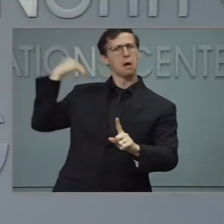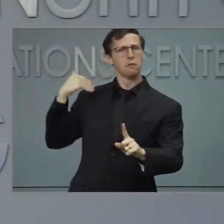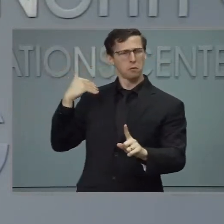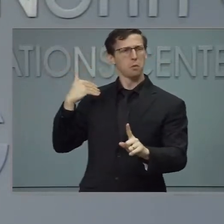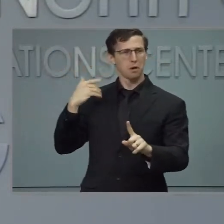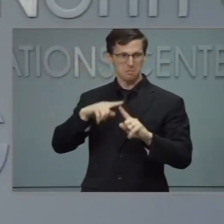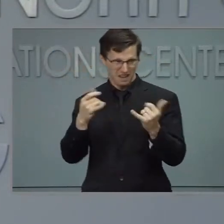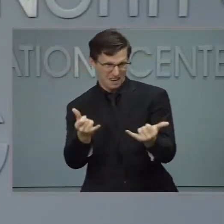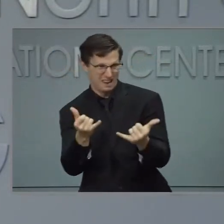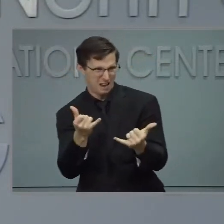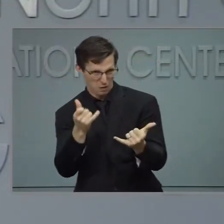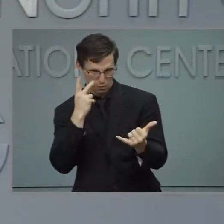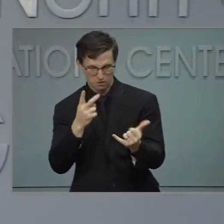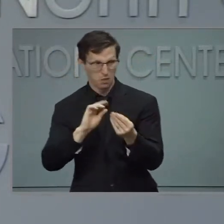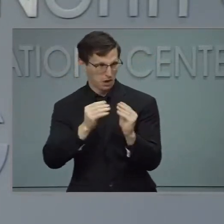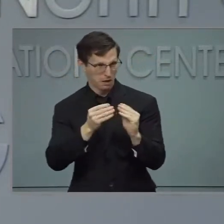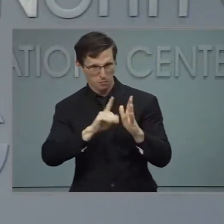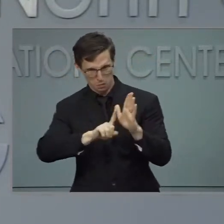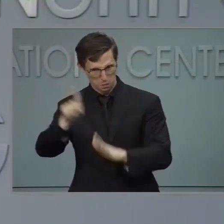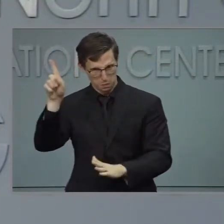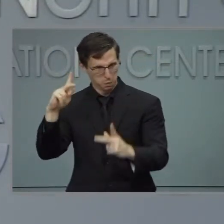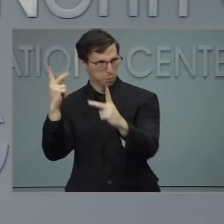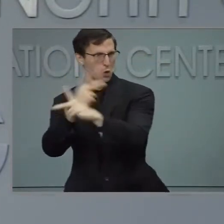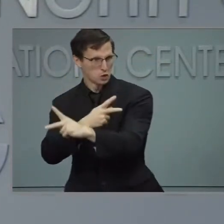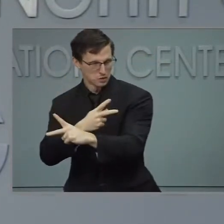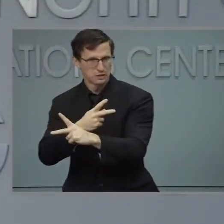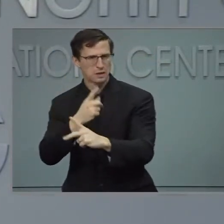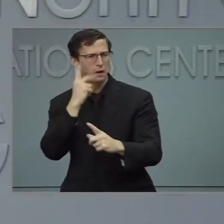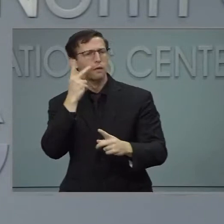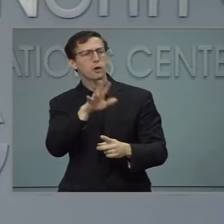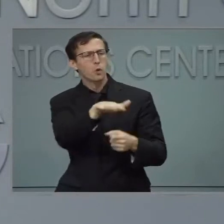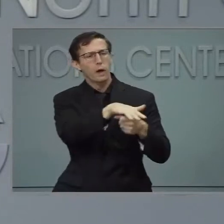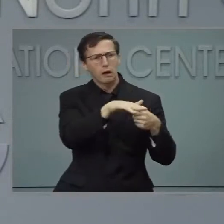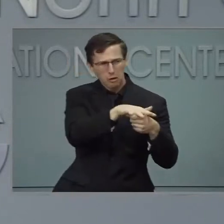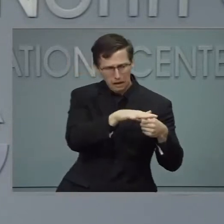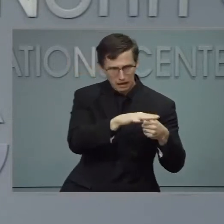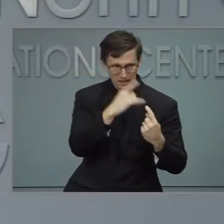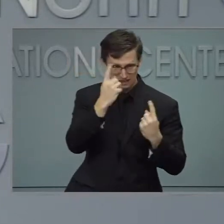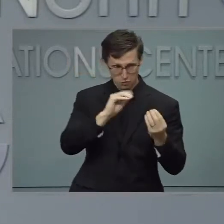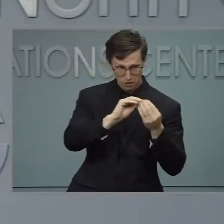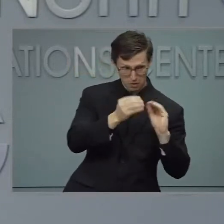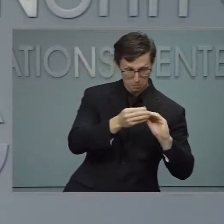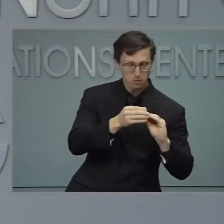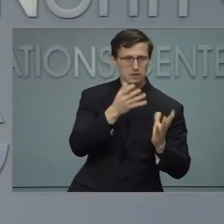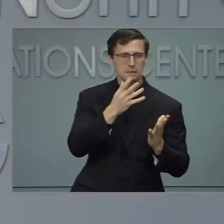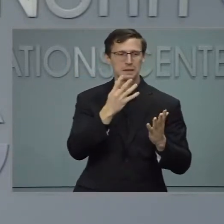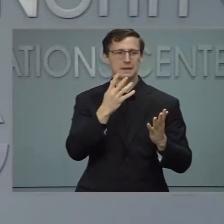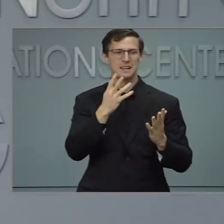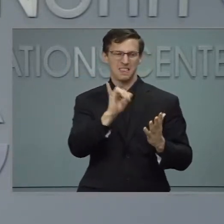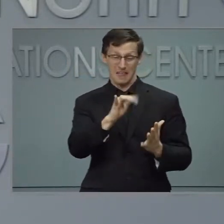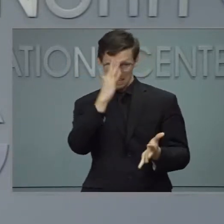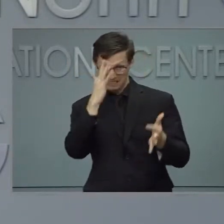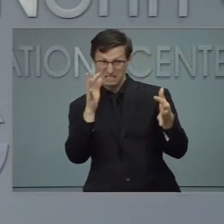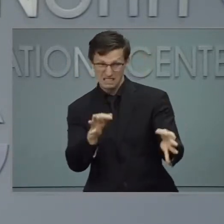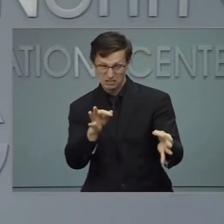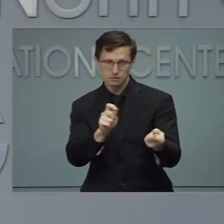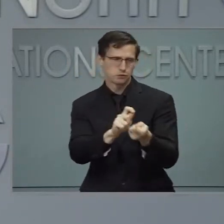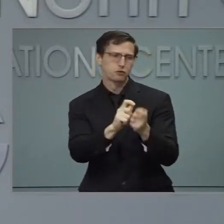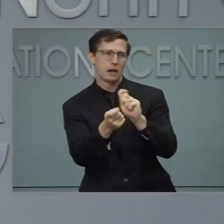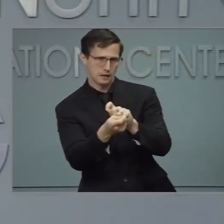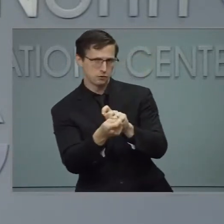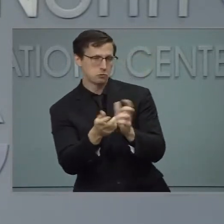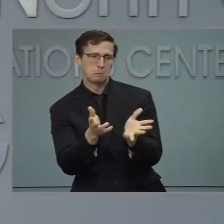where the numbers are in your county and think about the danger that students